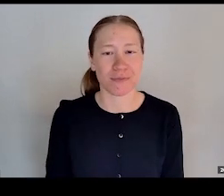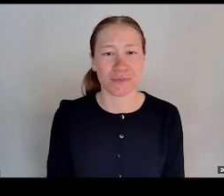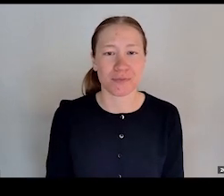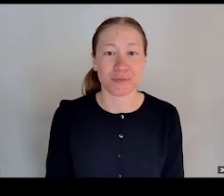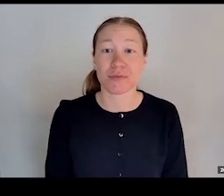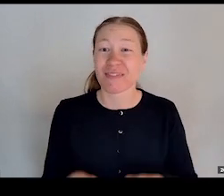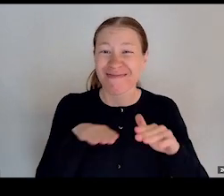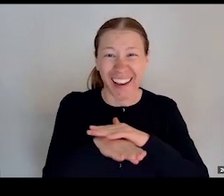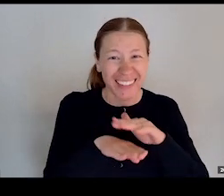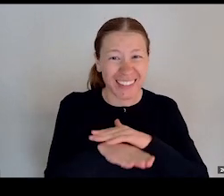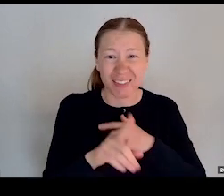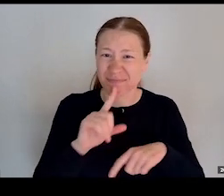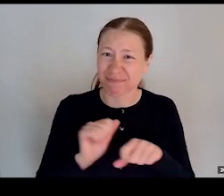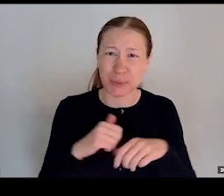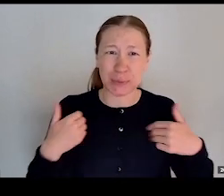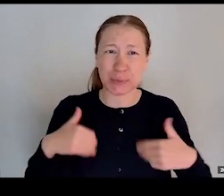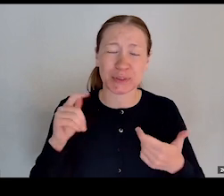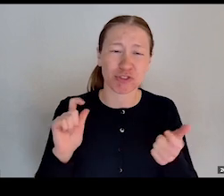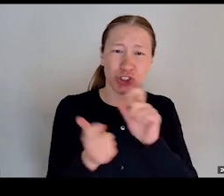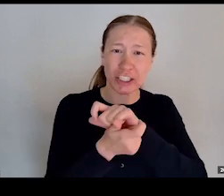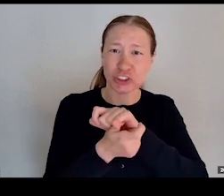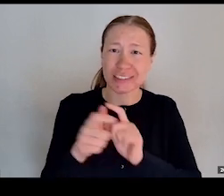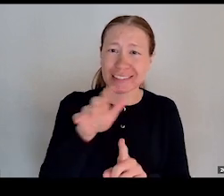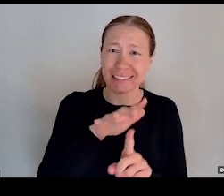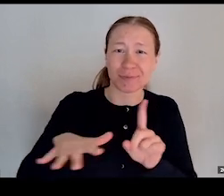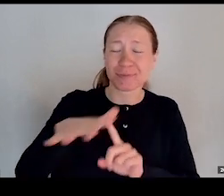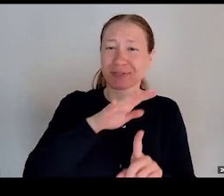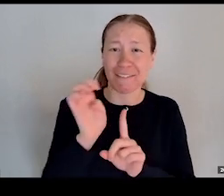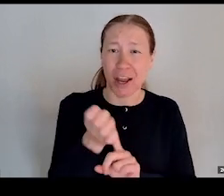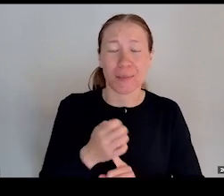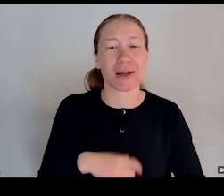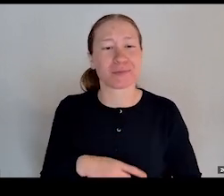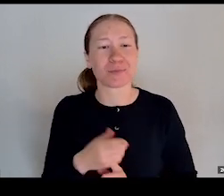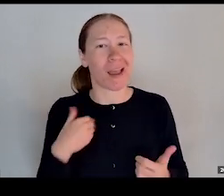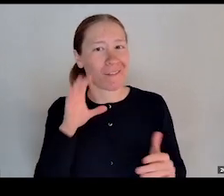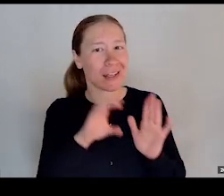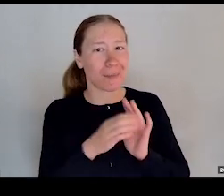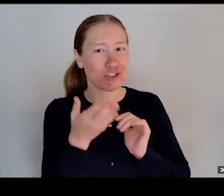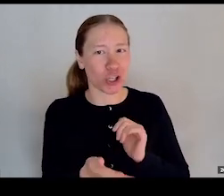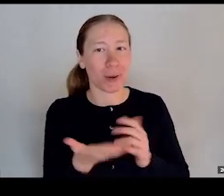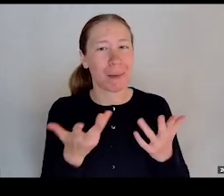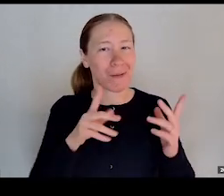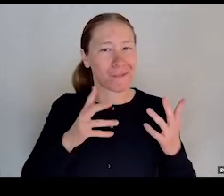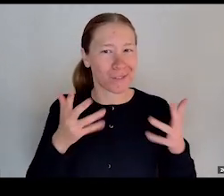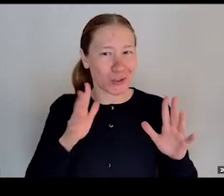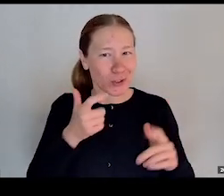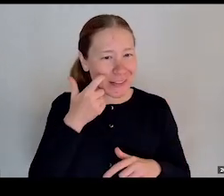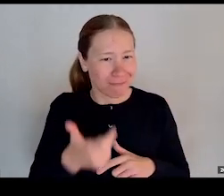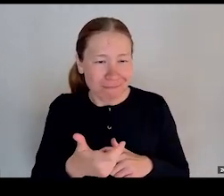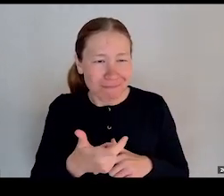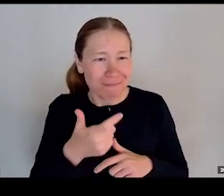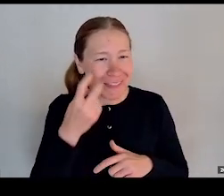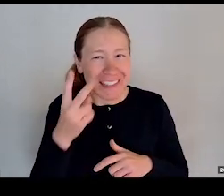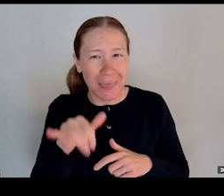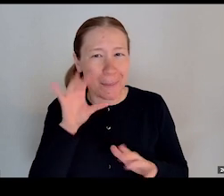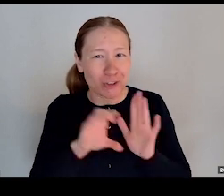So access changes the environment. We have an image here. If you've attended some of our workshops, or you may have seen this in other spaces,